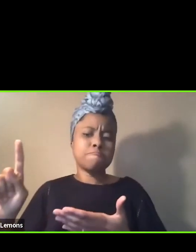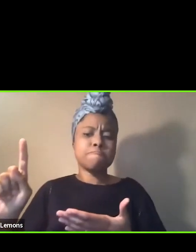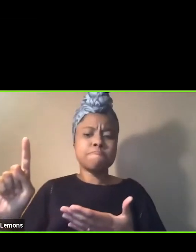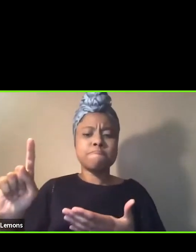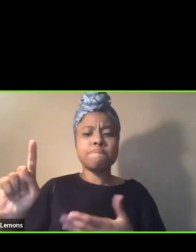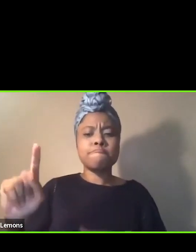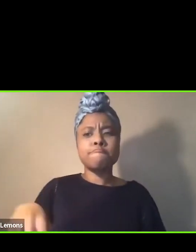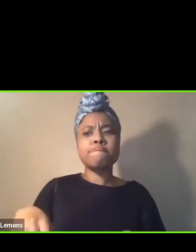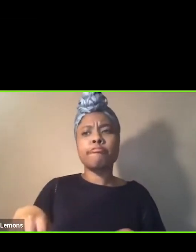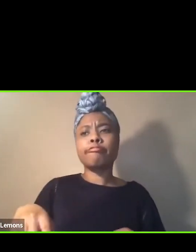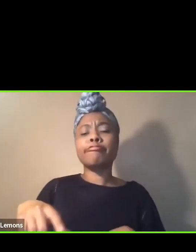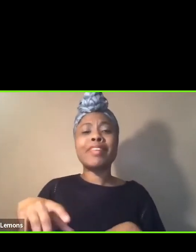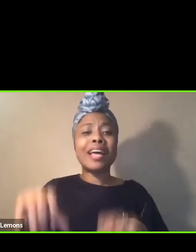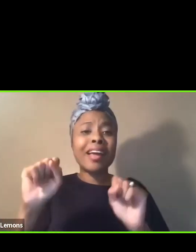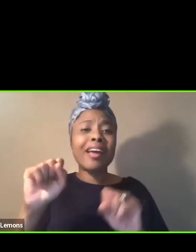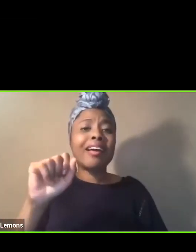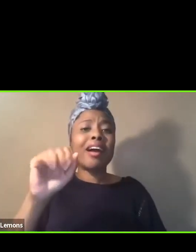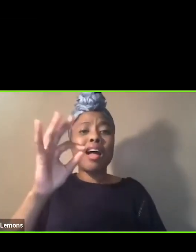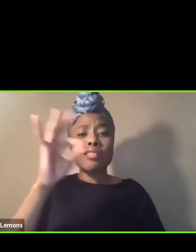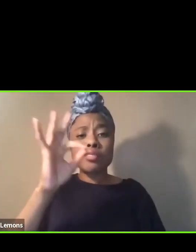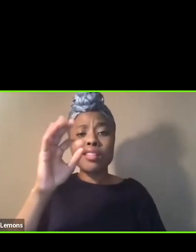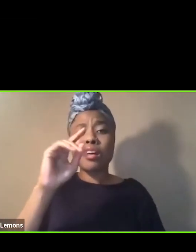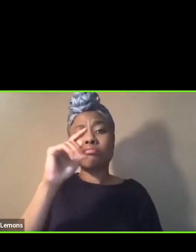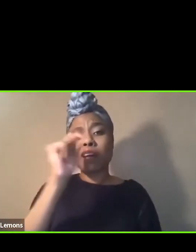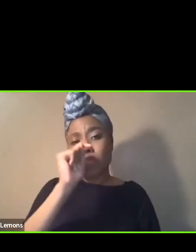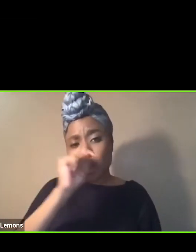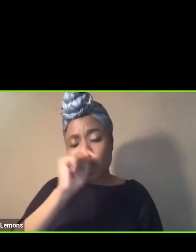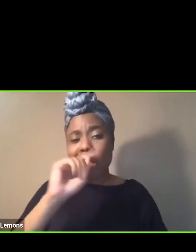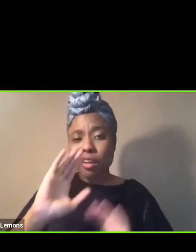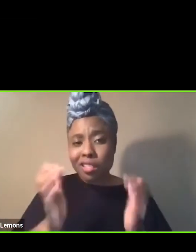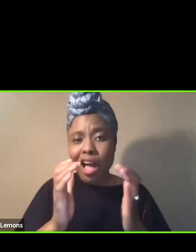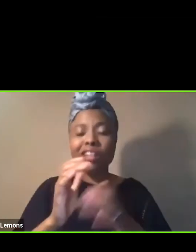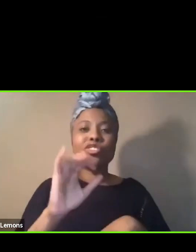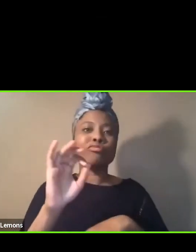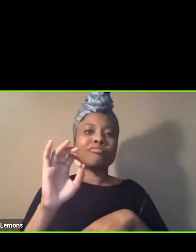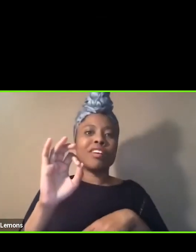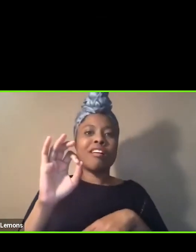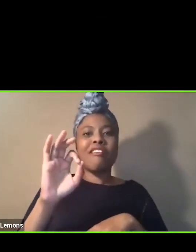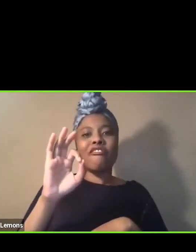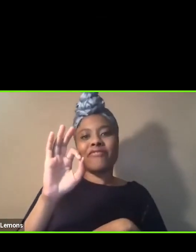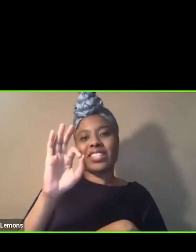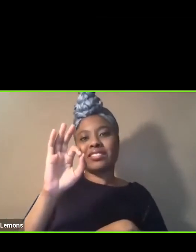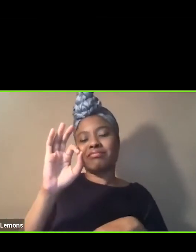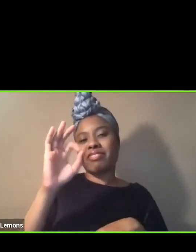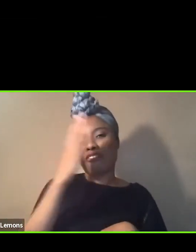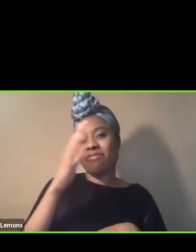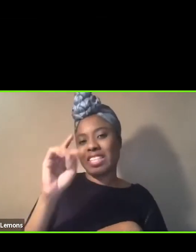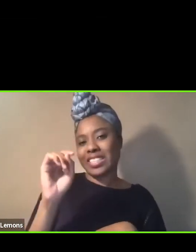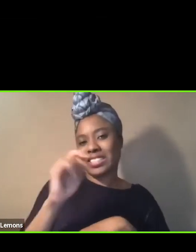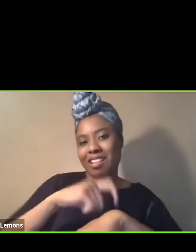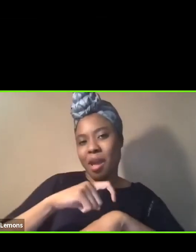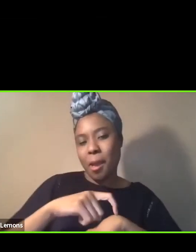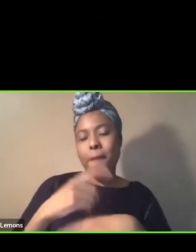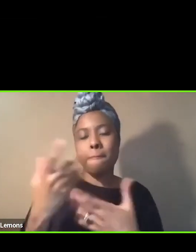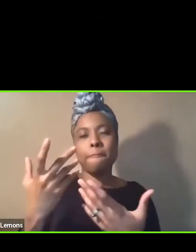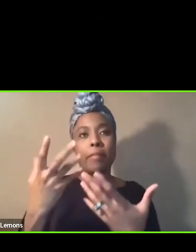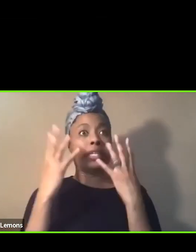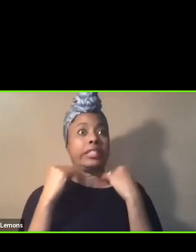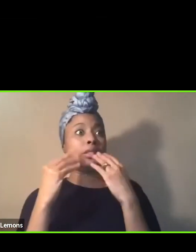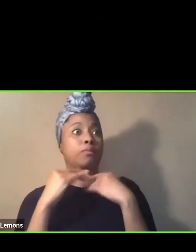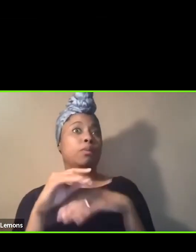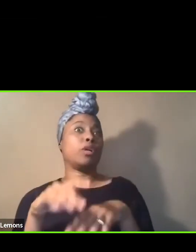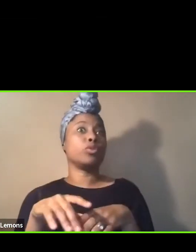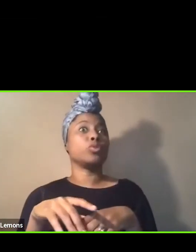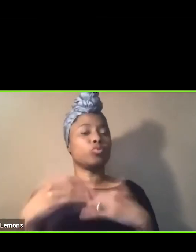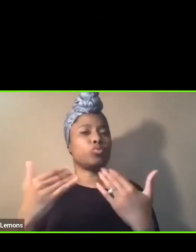Tagalog classes with Tita Tina via FaceTime. And her experience with Tita Tina has been